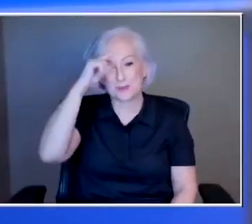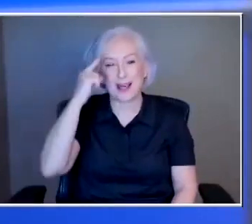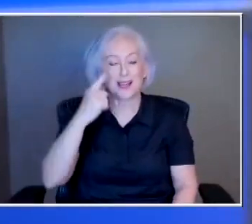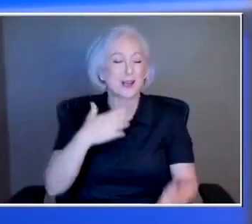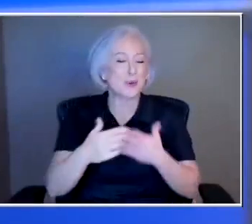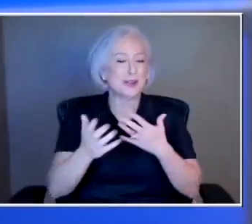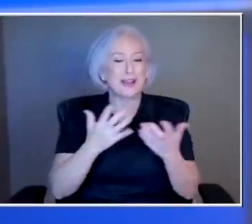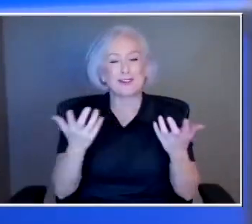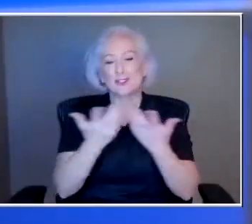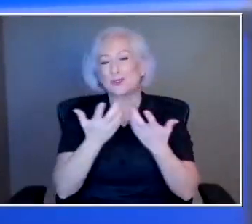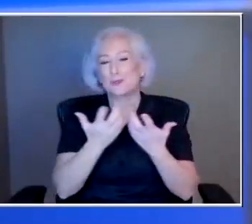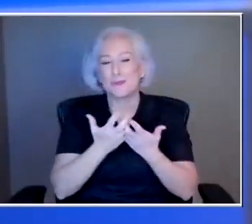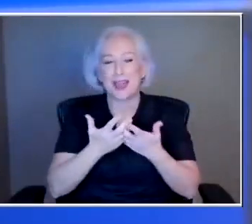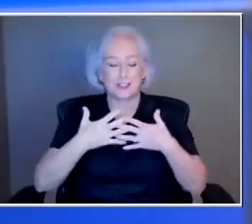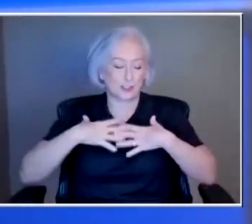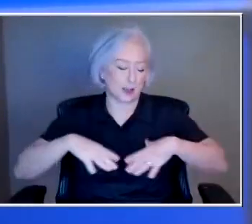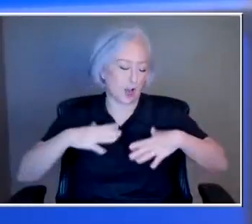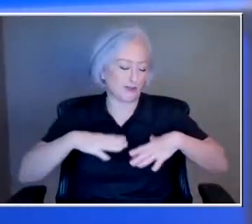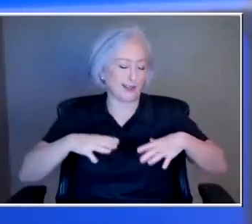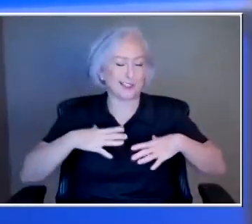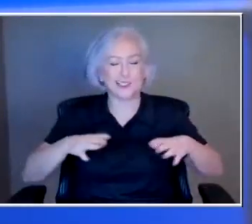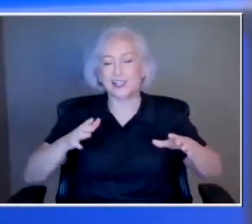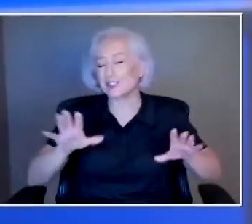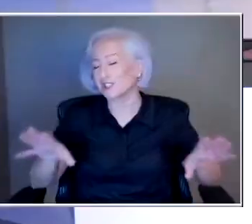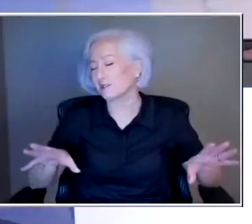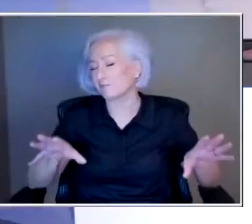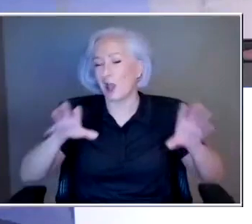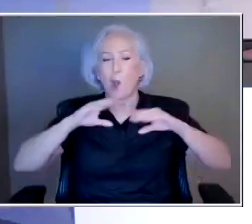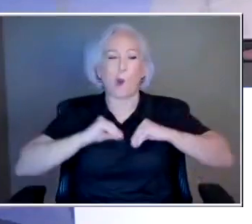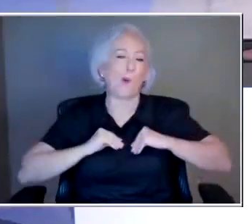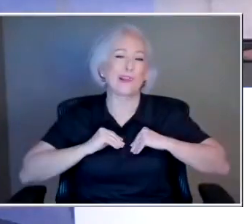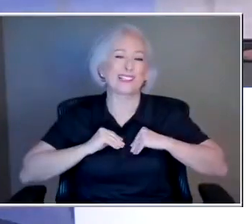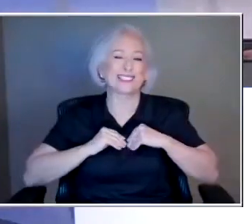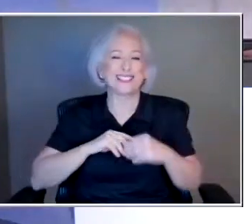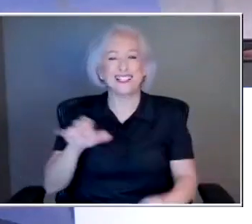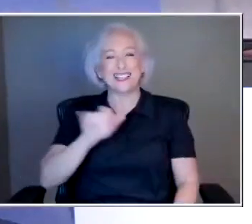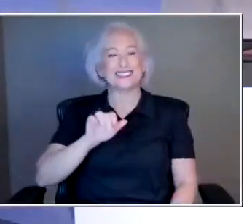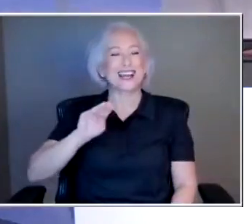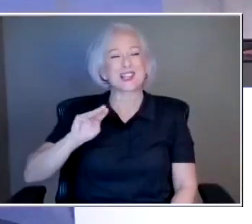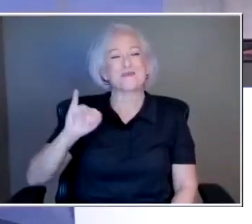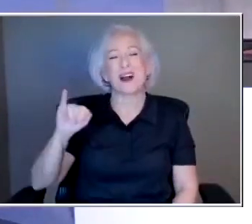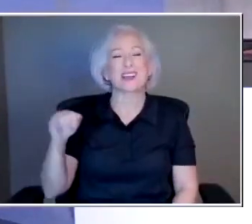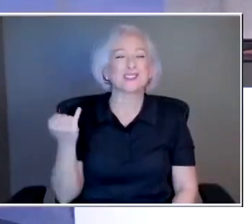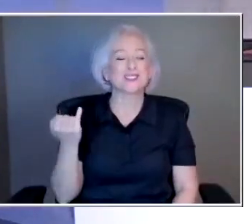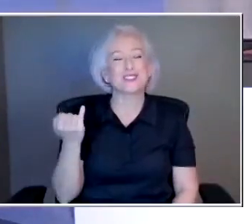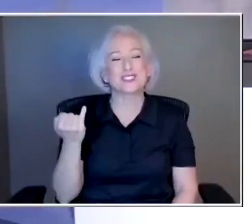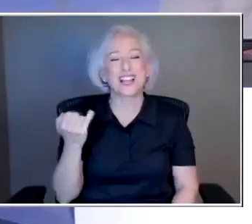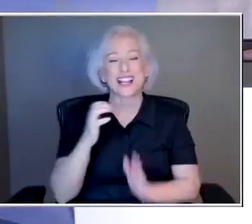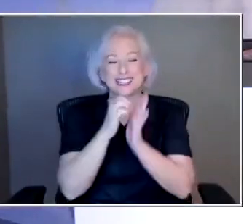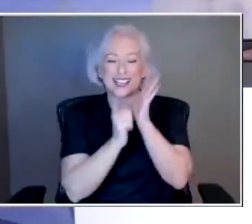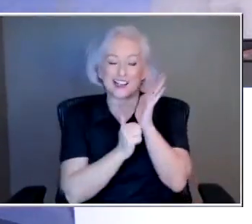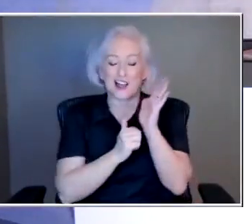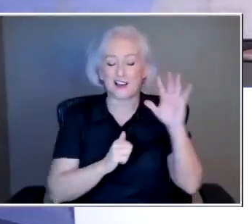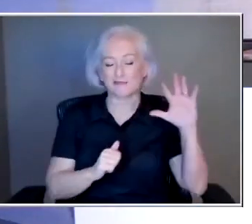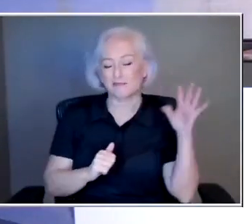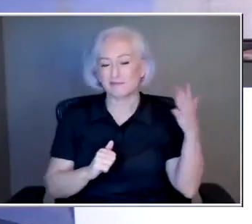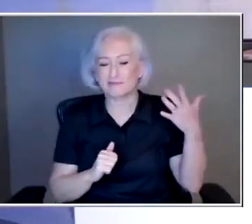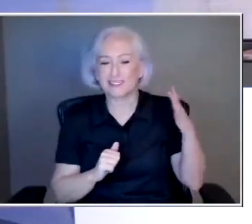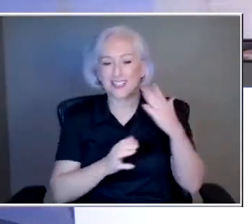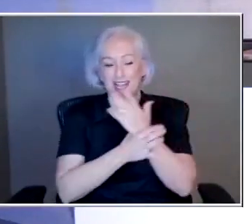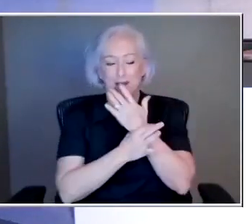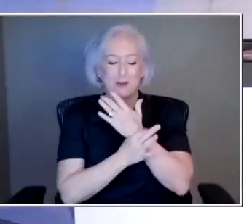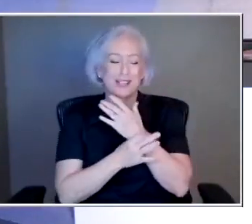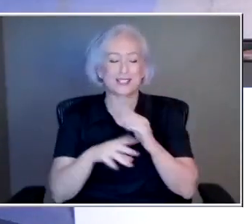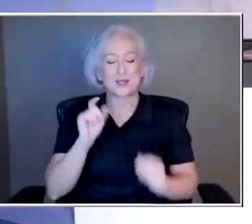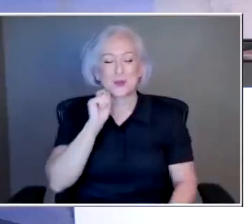and just kind of own it and embrace it. It's like the Michael Jackson glove. That's right. You just got to embrace it, make it cool. But I bet people ask you